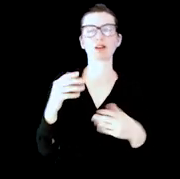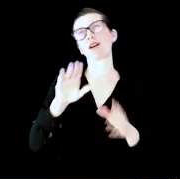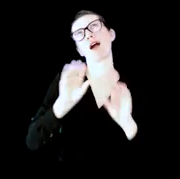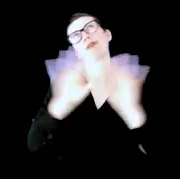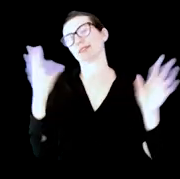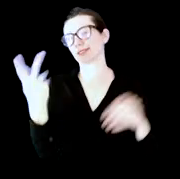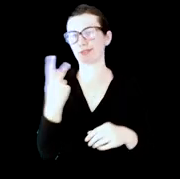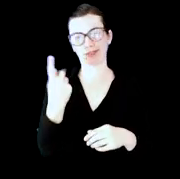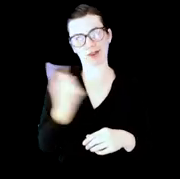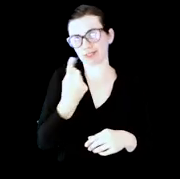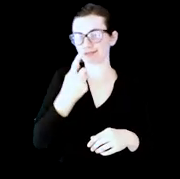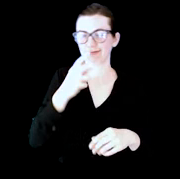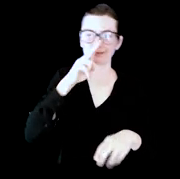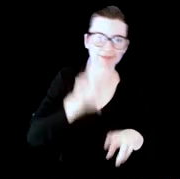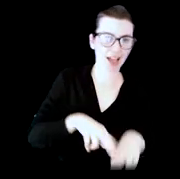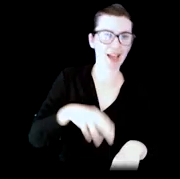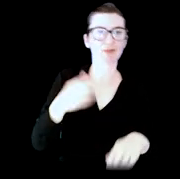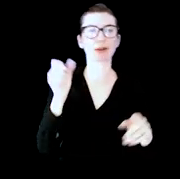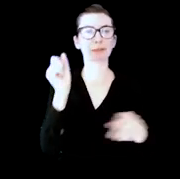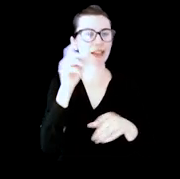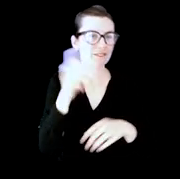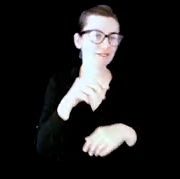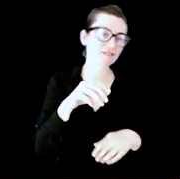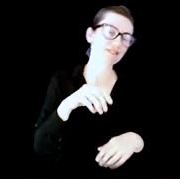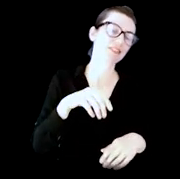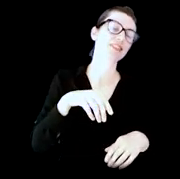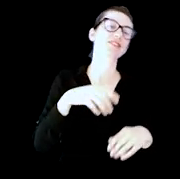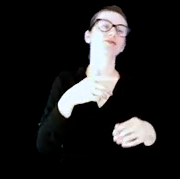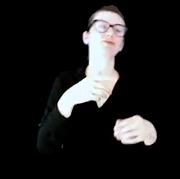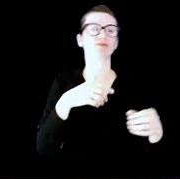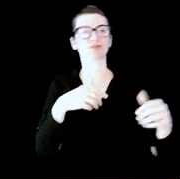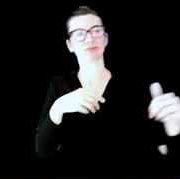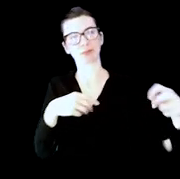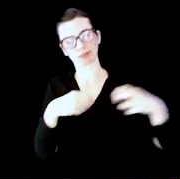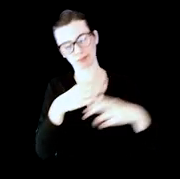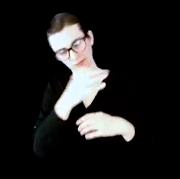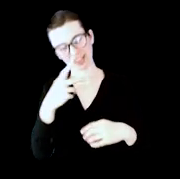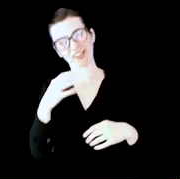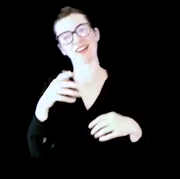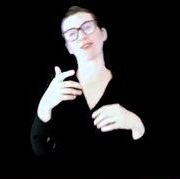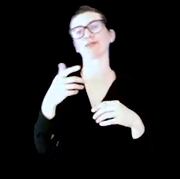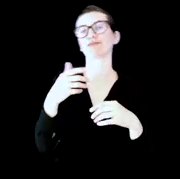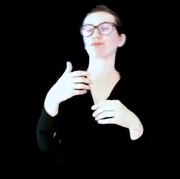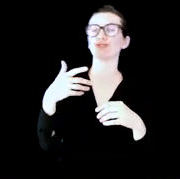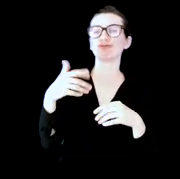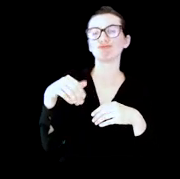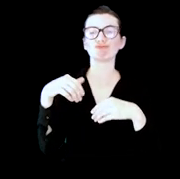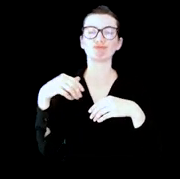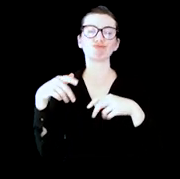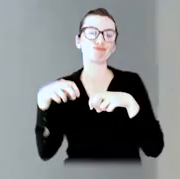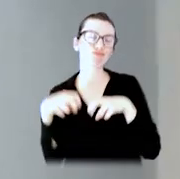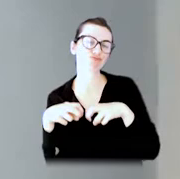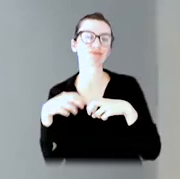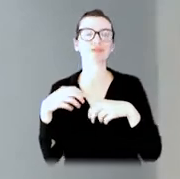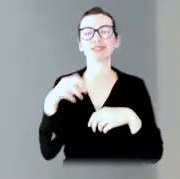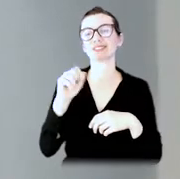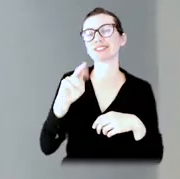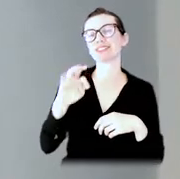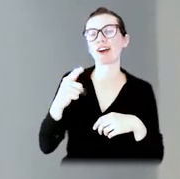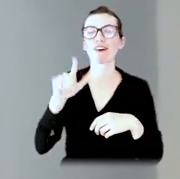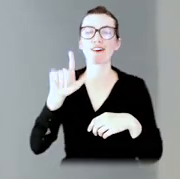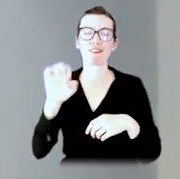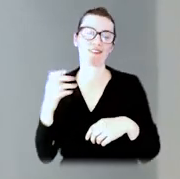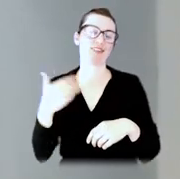We play fetch and we snuggle, and she has a great life. I bet she does. I bet she does. It's